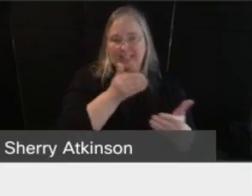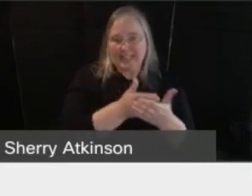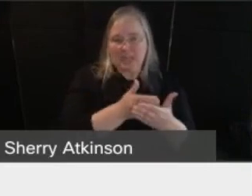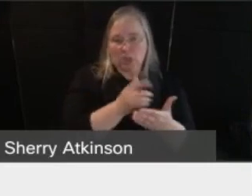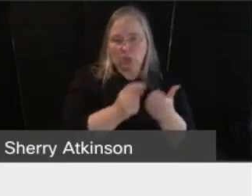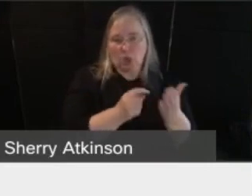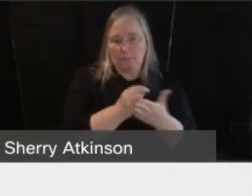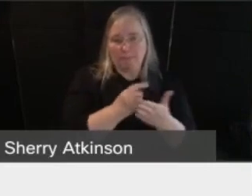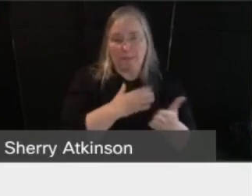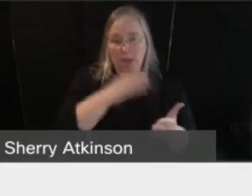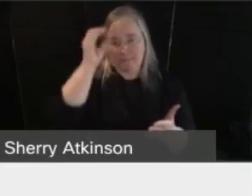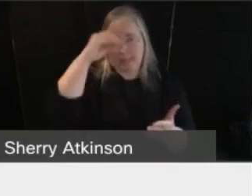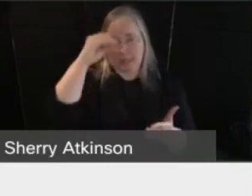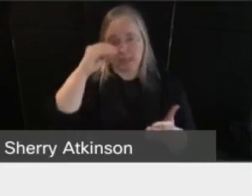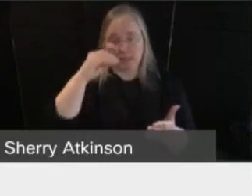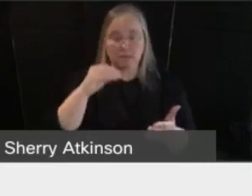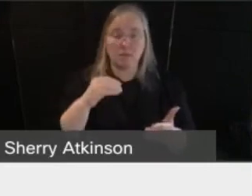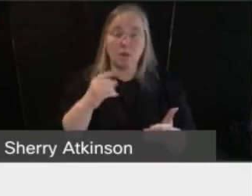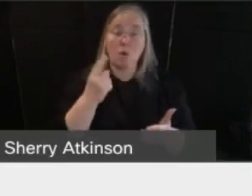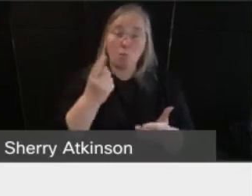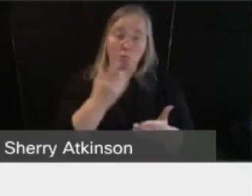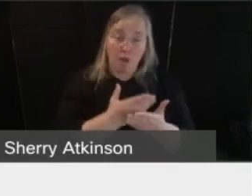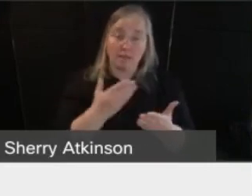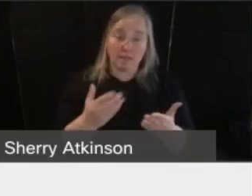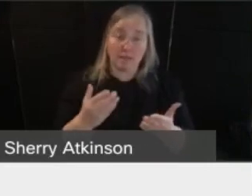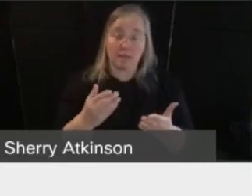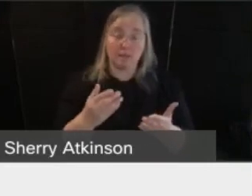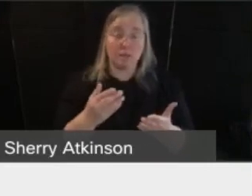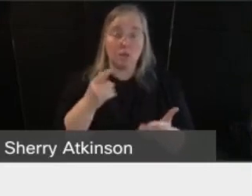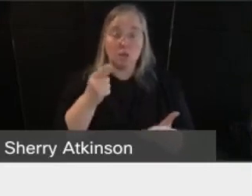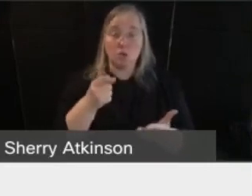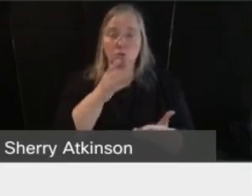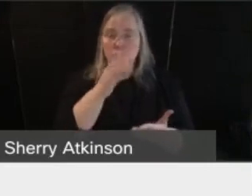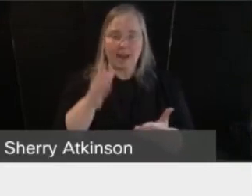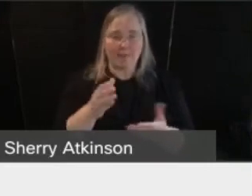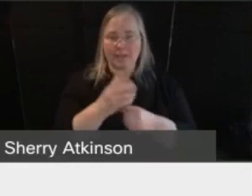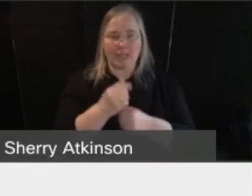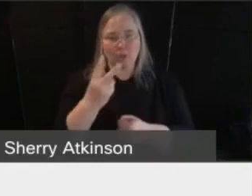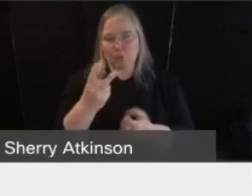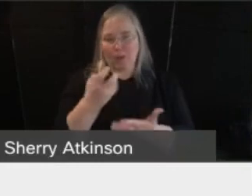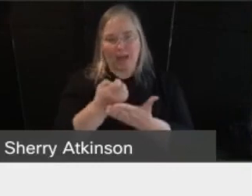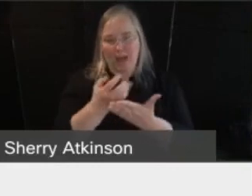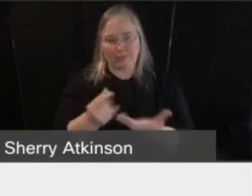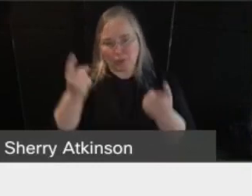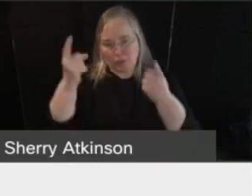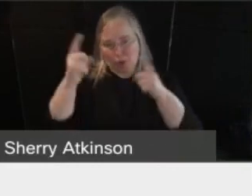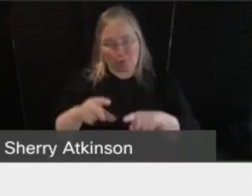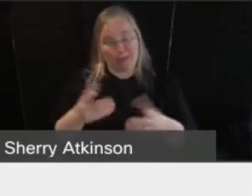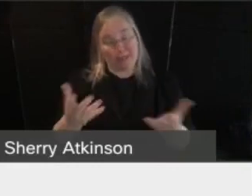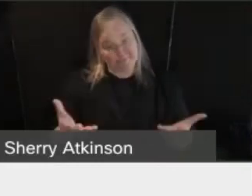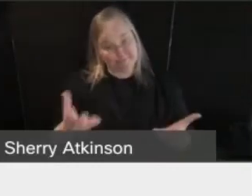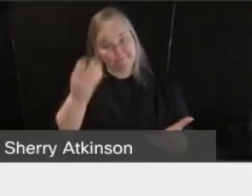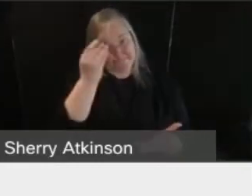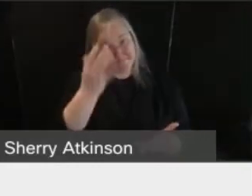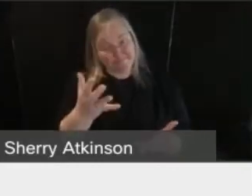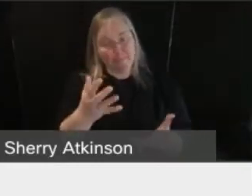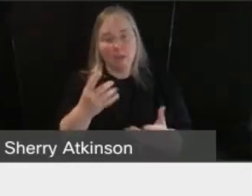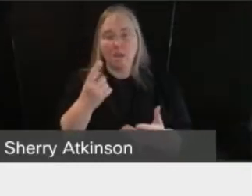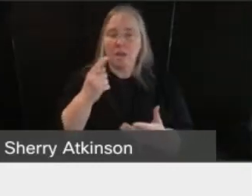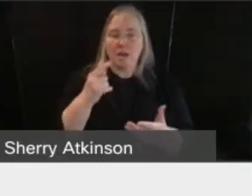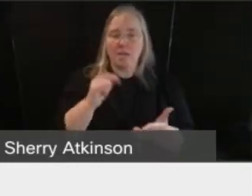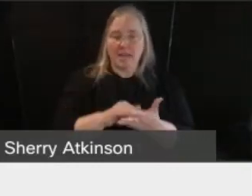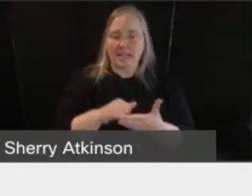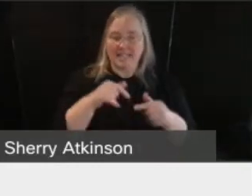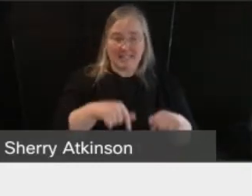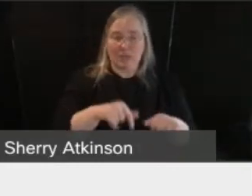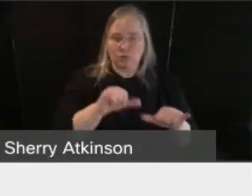think one of the things is you could probably never get 2 economists to agree, is that it's here to stay in the long